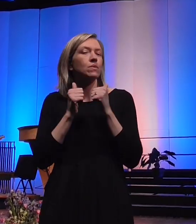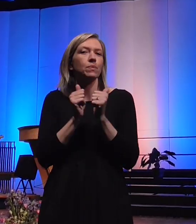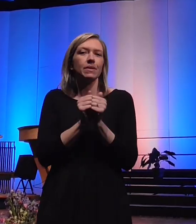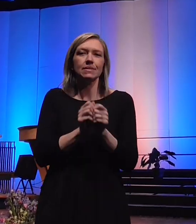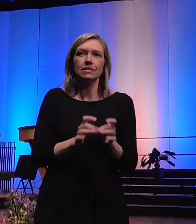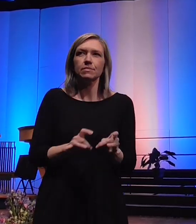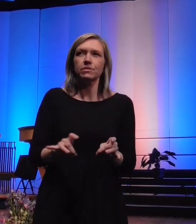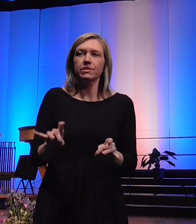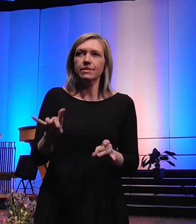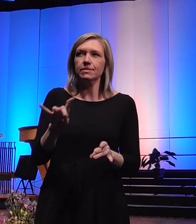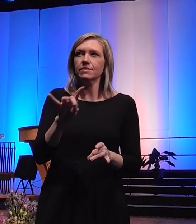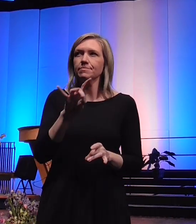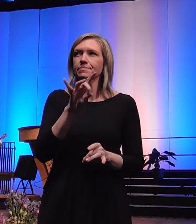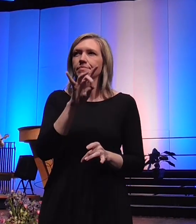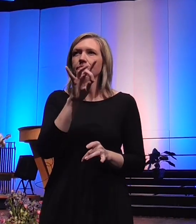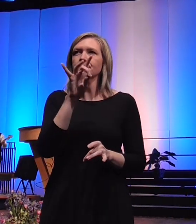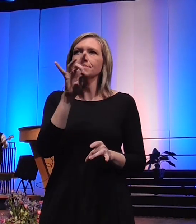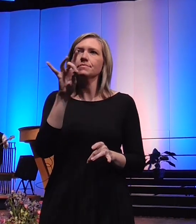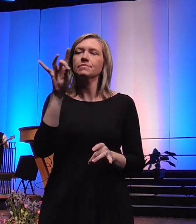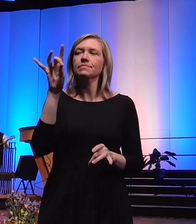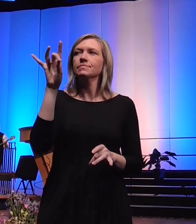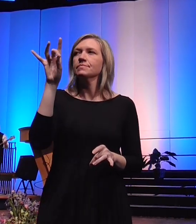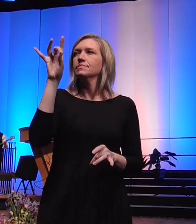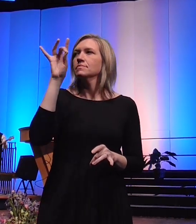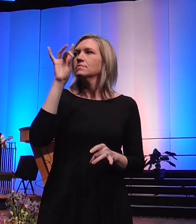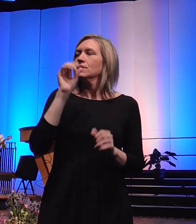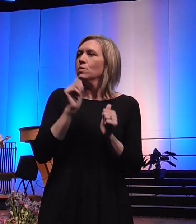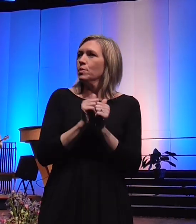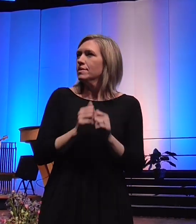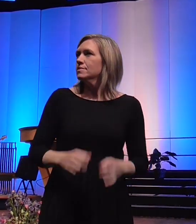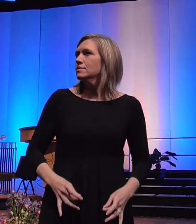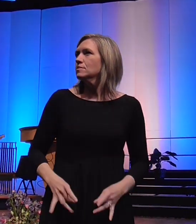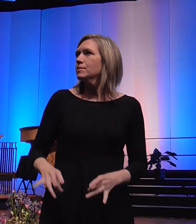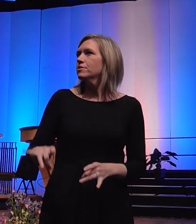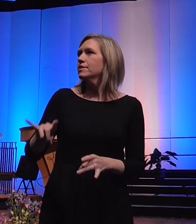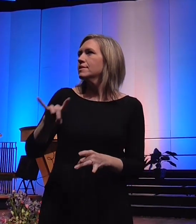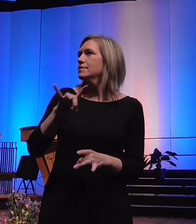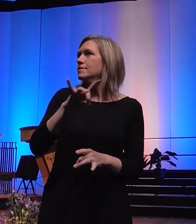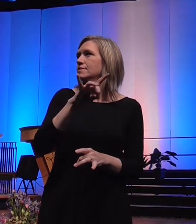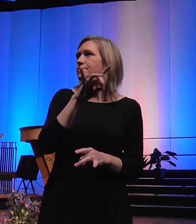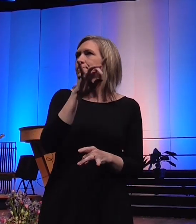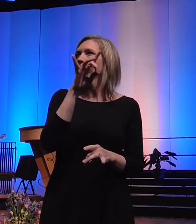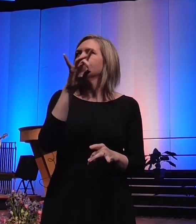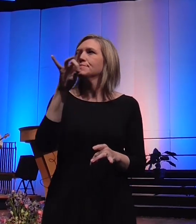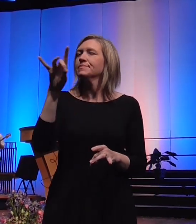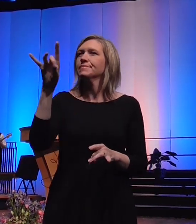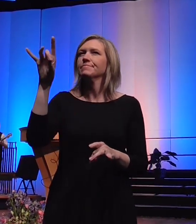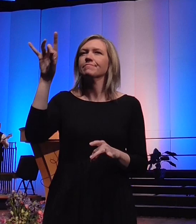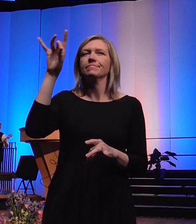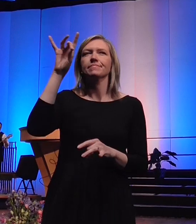alive with spirit, with spirit.